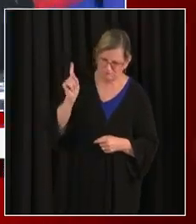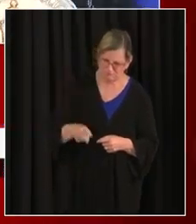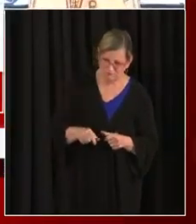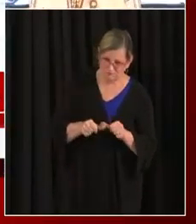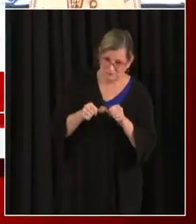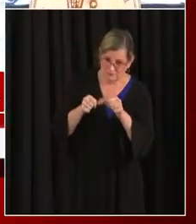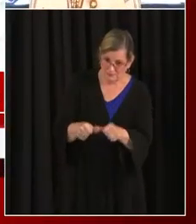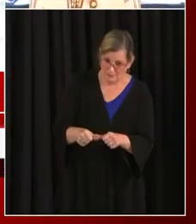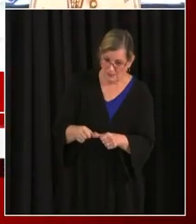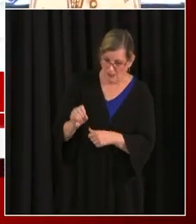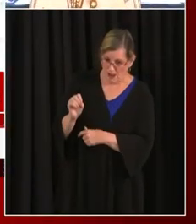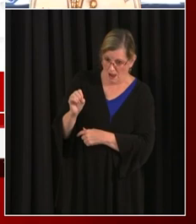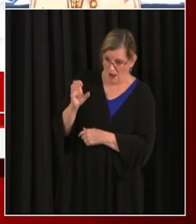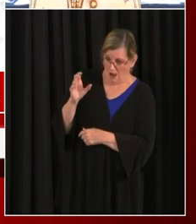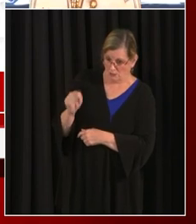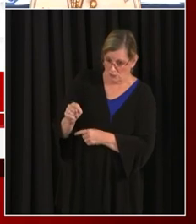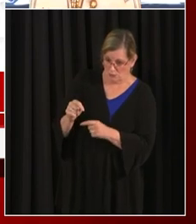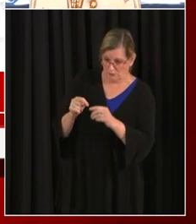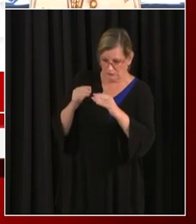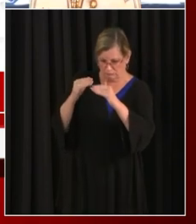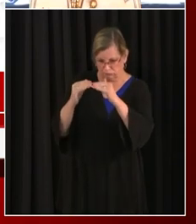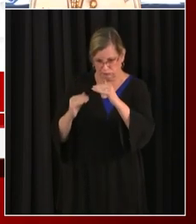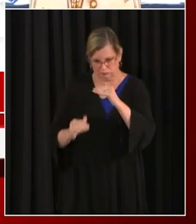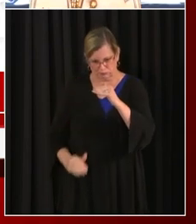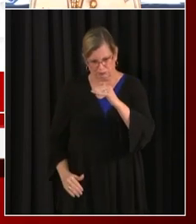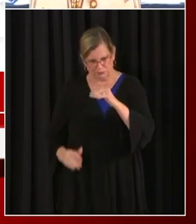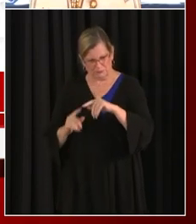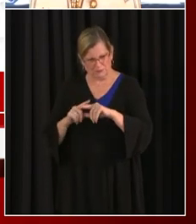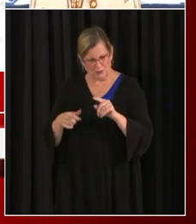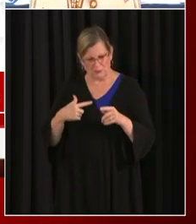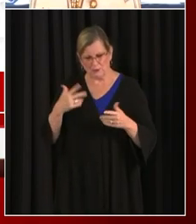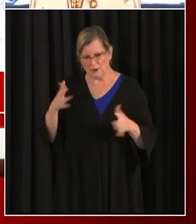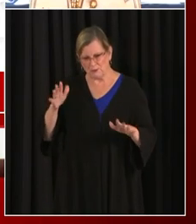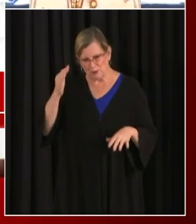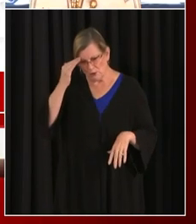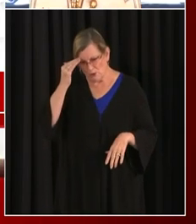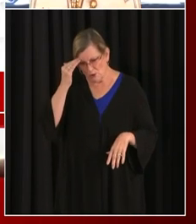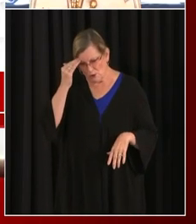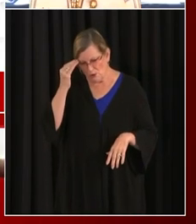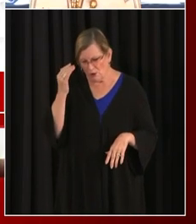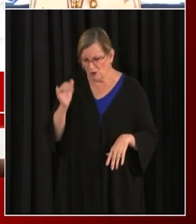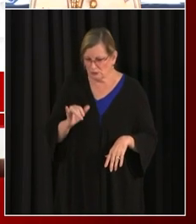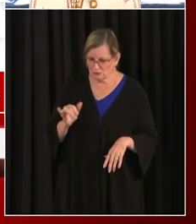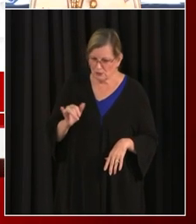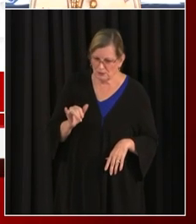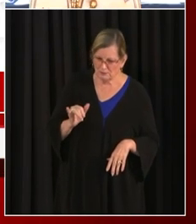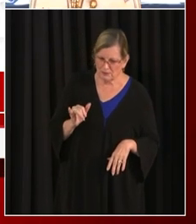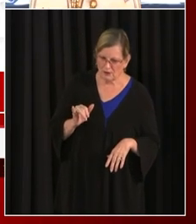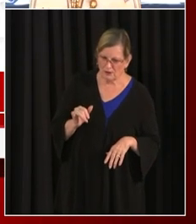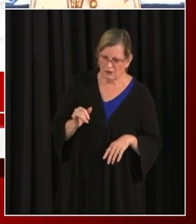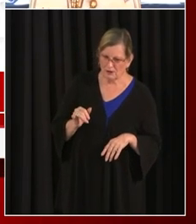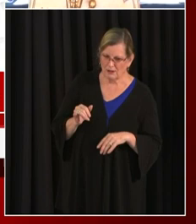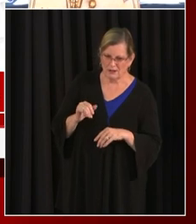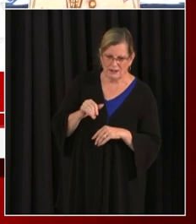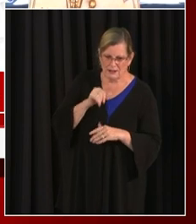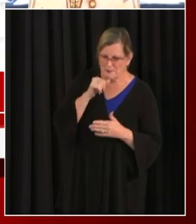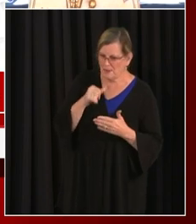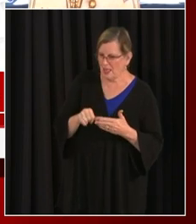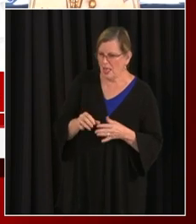through October. However, we know that there's also an appeal ongoing. So let's